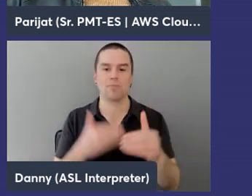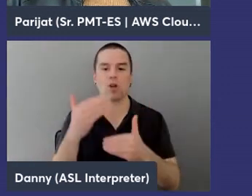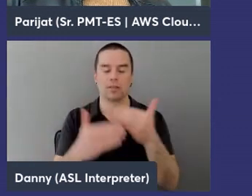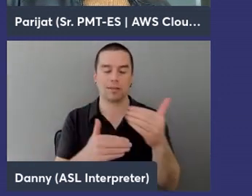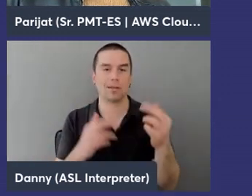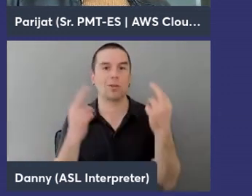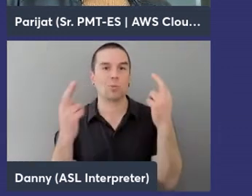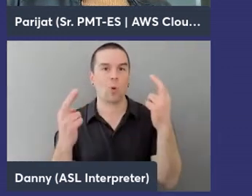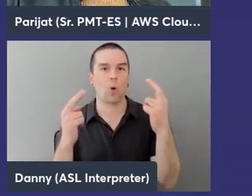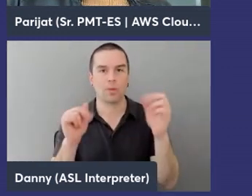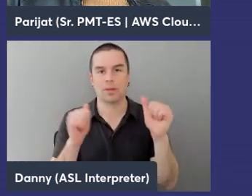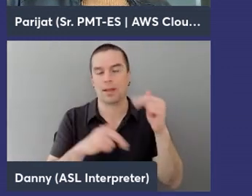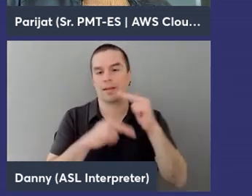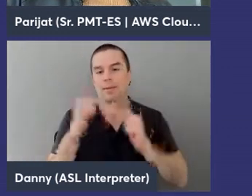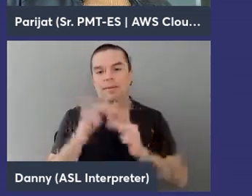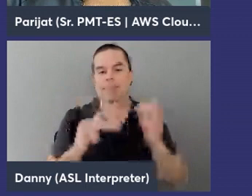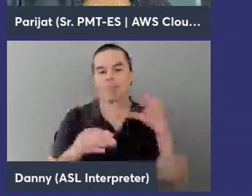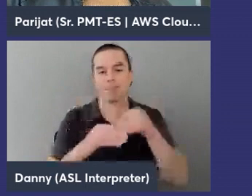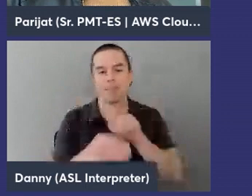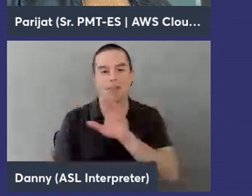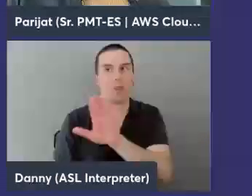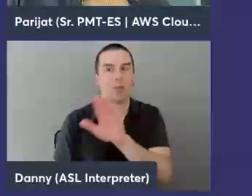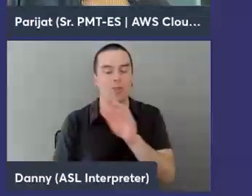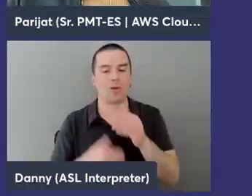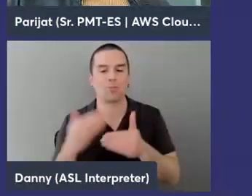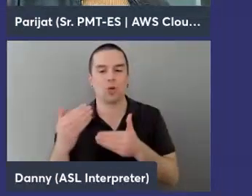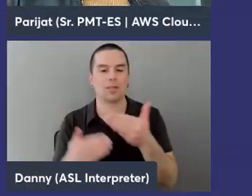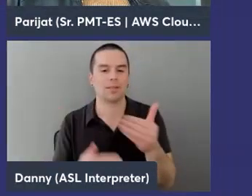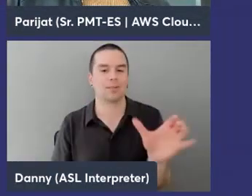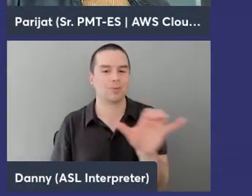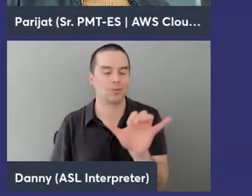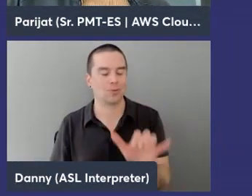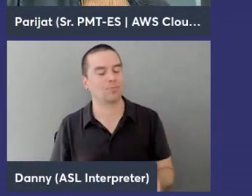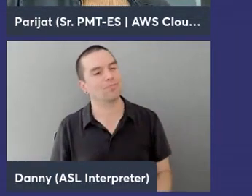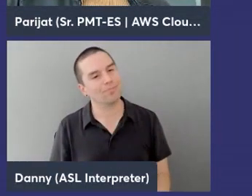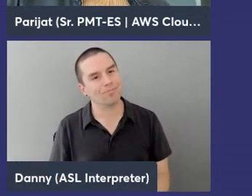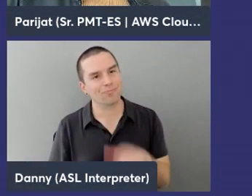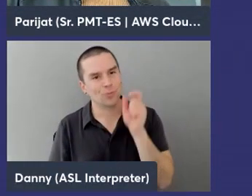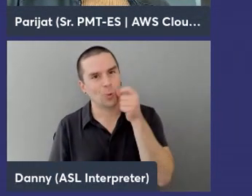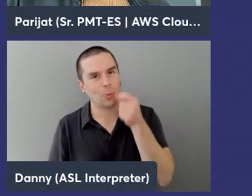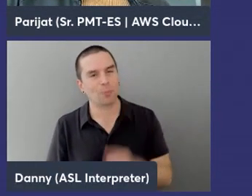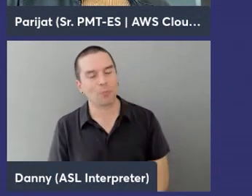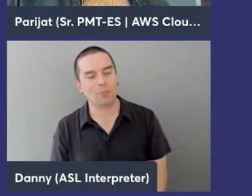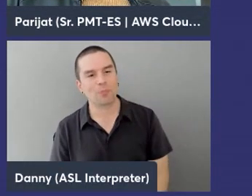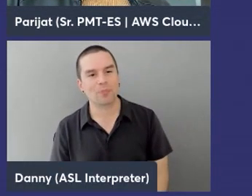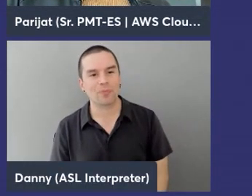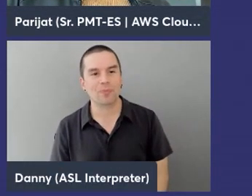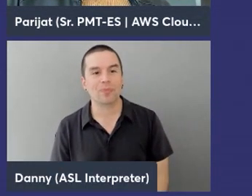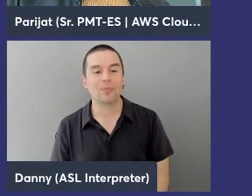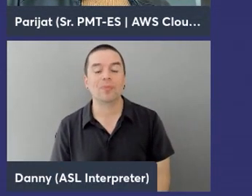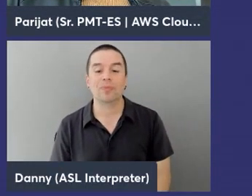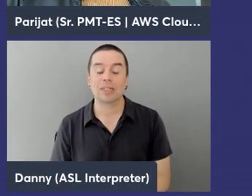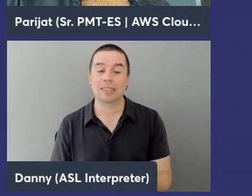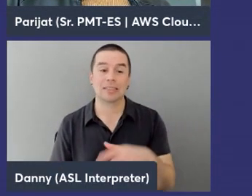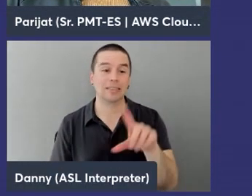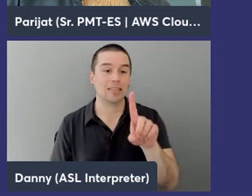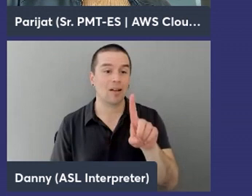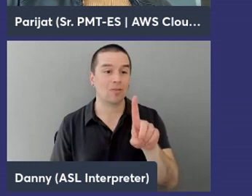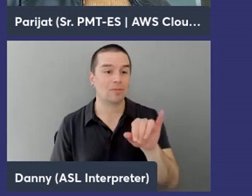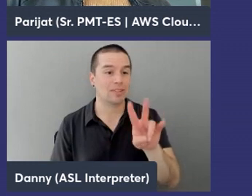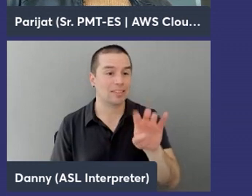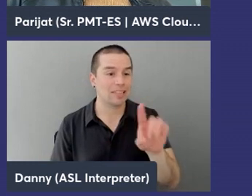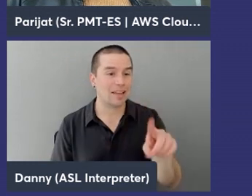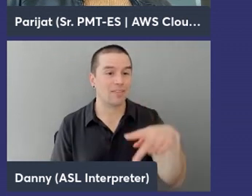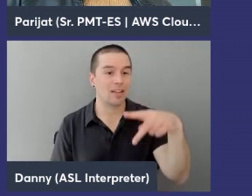cool. Very cool. Nice. Good question. Well, yeah, David Parijit, thank you so much